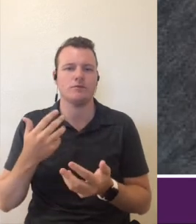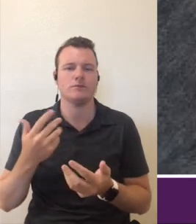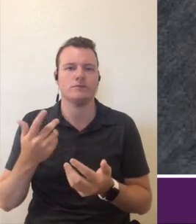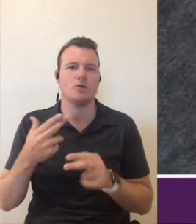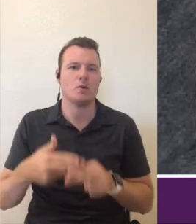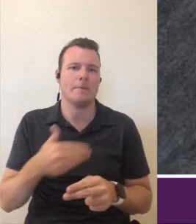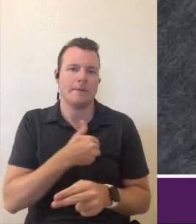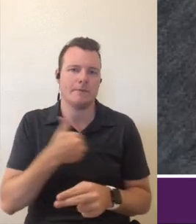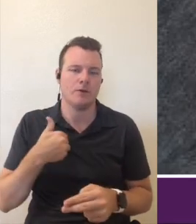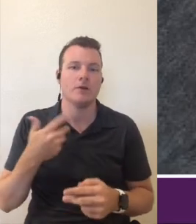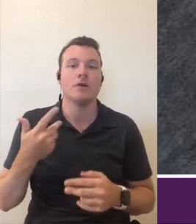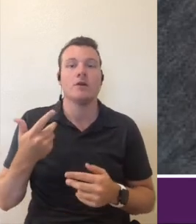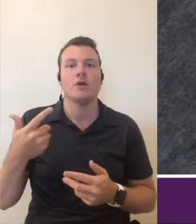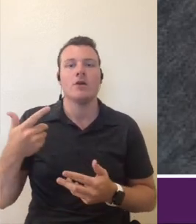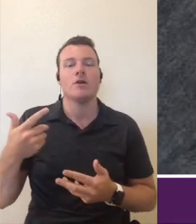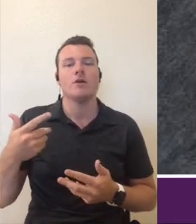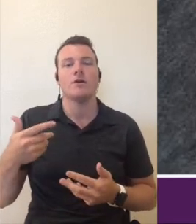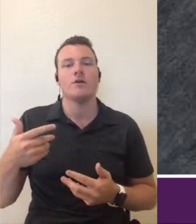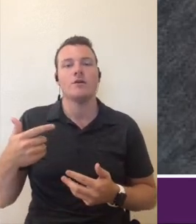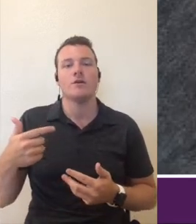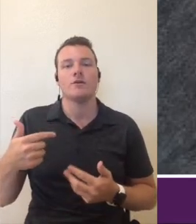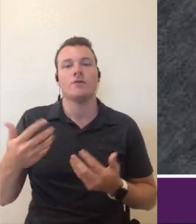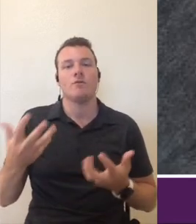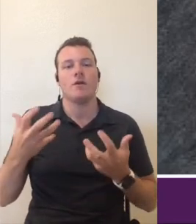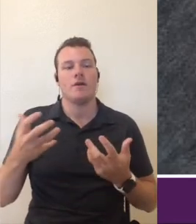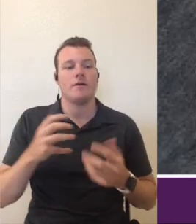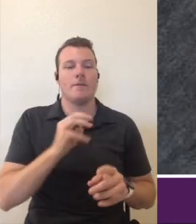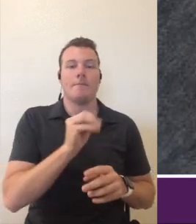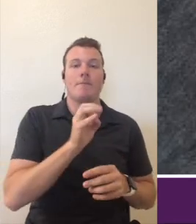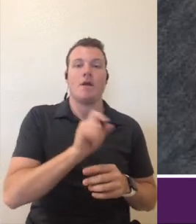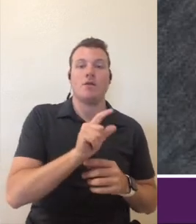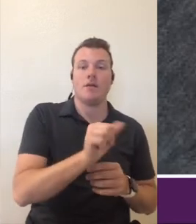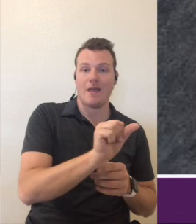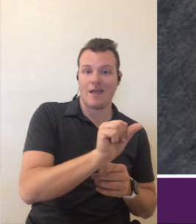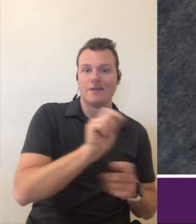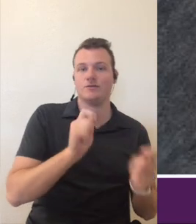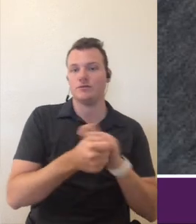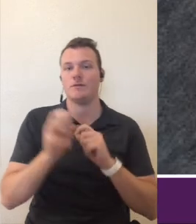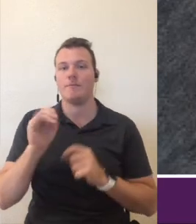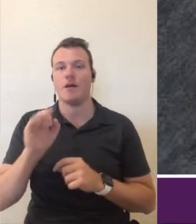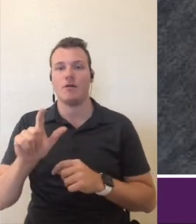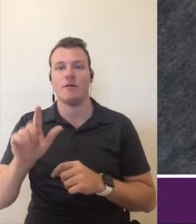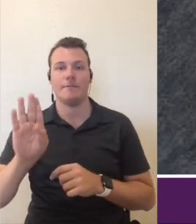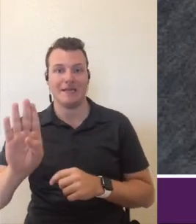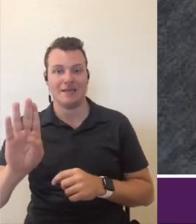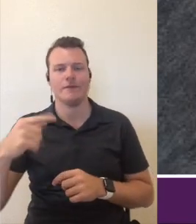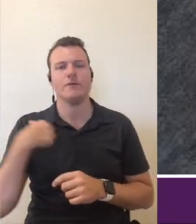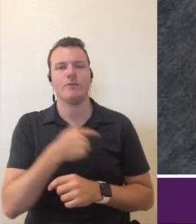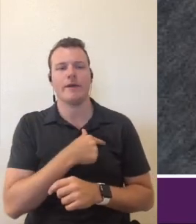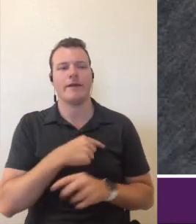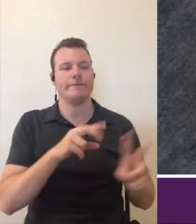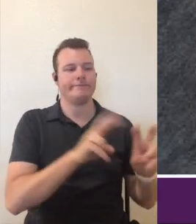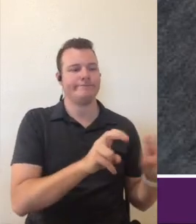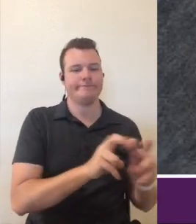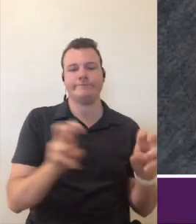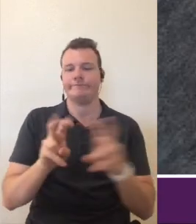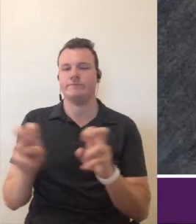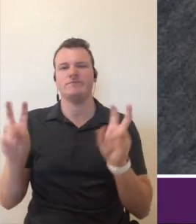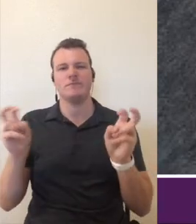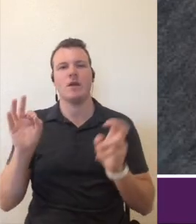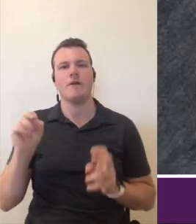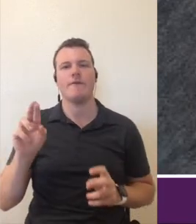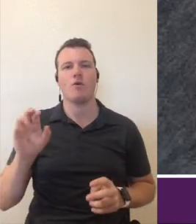with our members, we call them, and we're looking to switch from Model A to Model B,